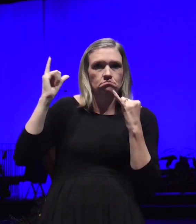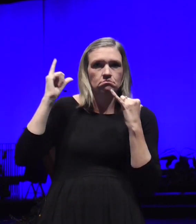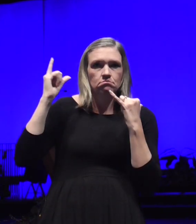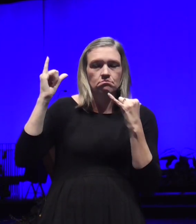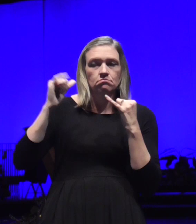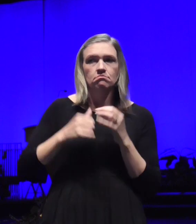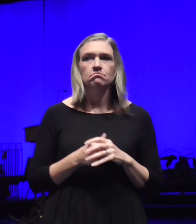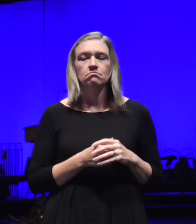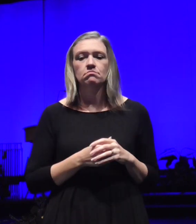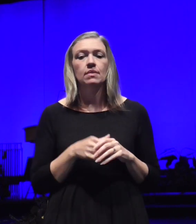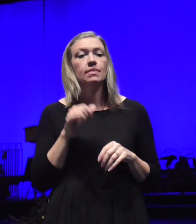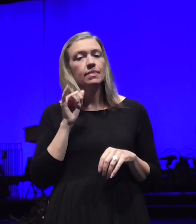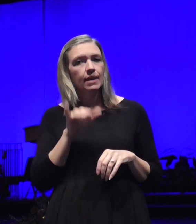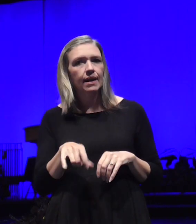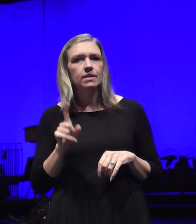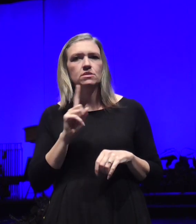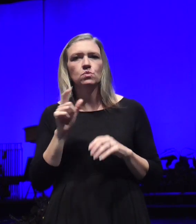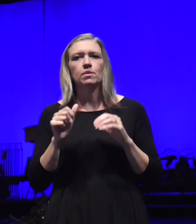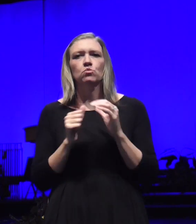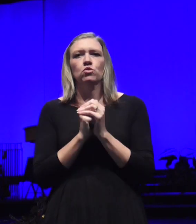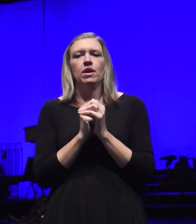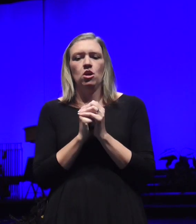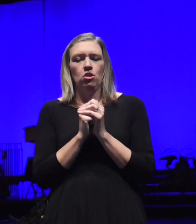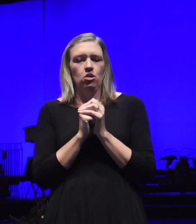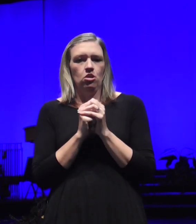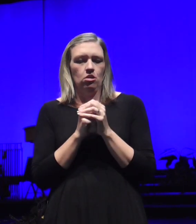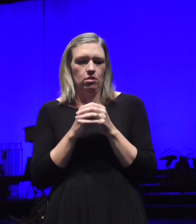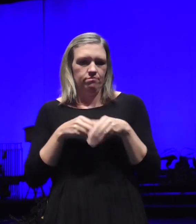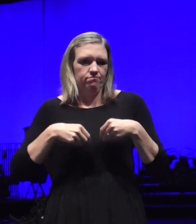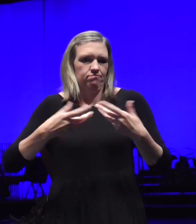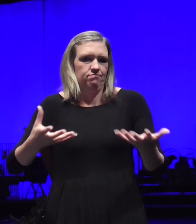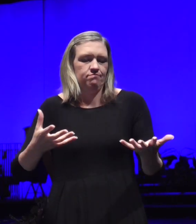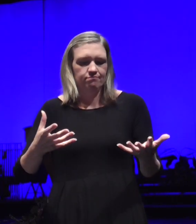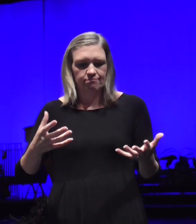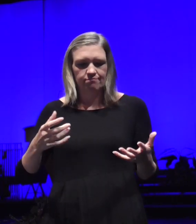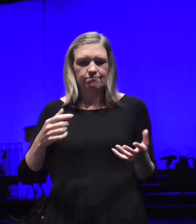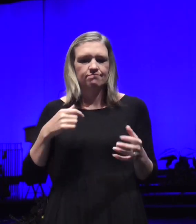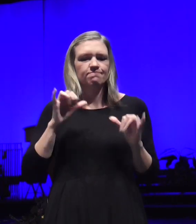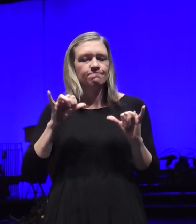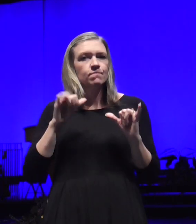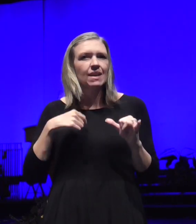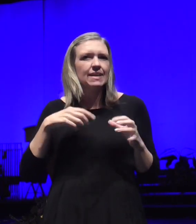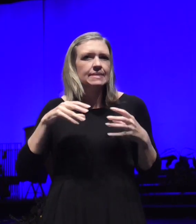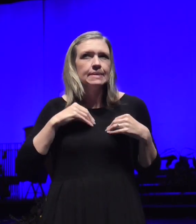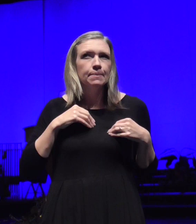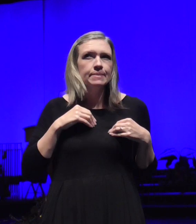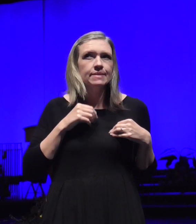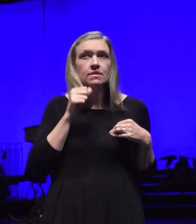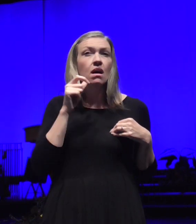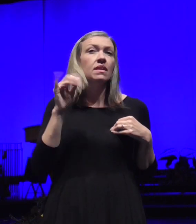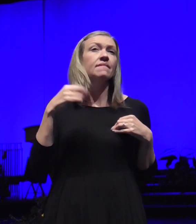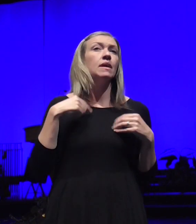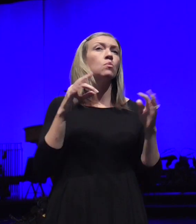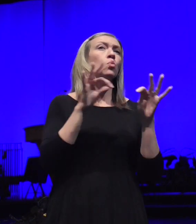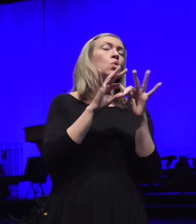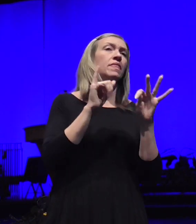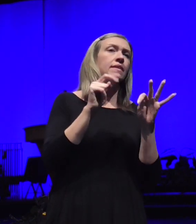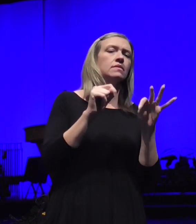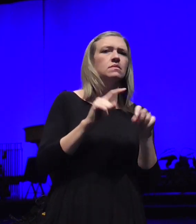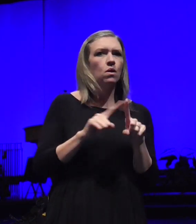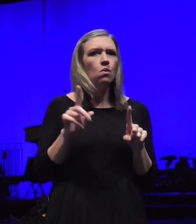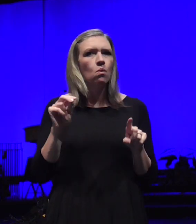And from that place is where our prayer comes forth, in accepting, not if I'm worthy, because we are